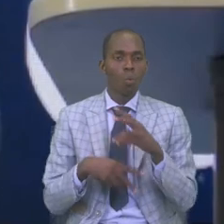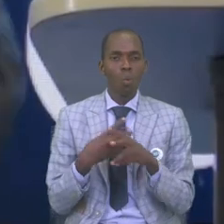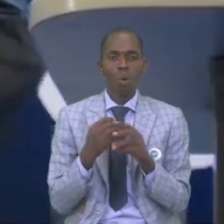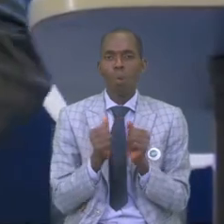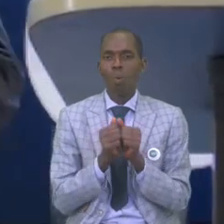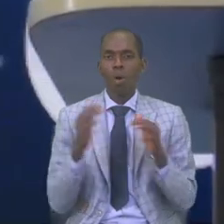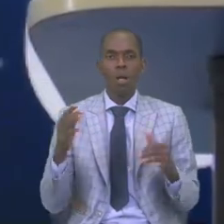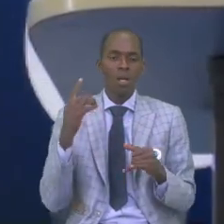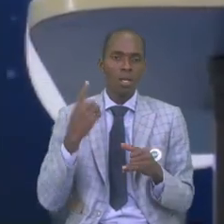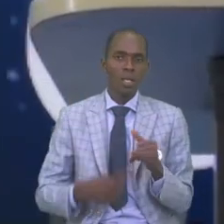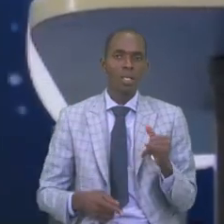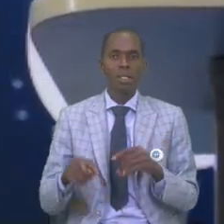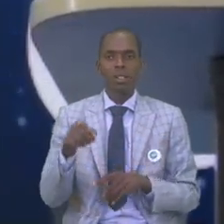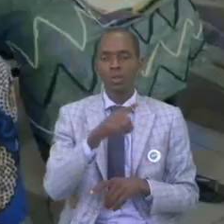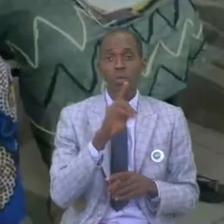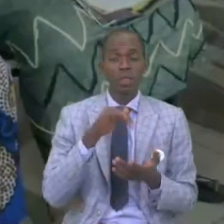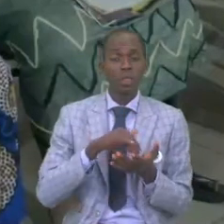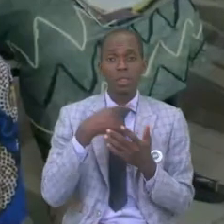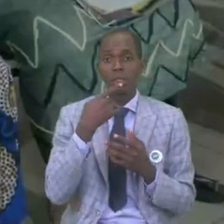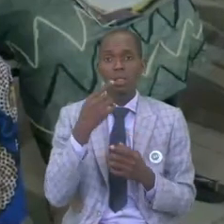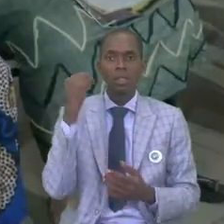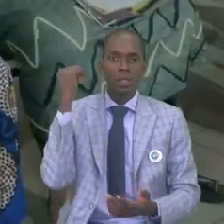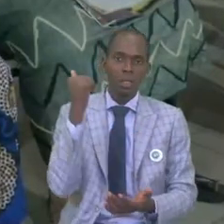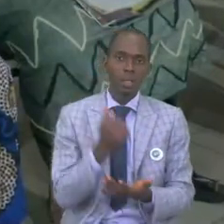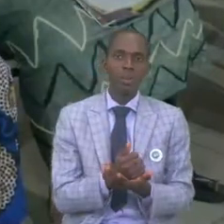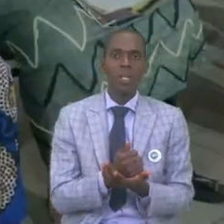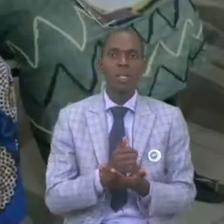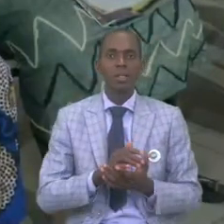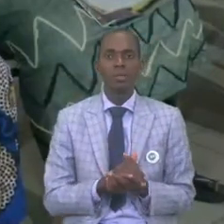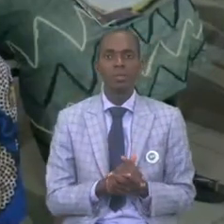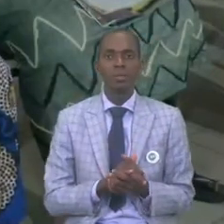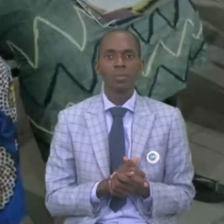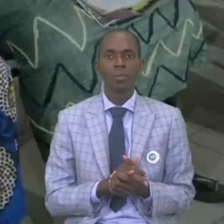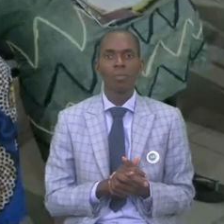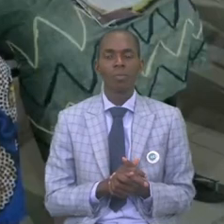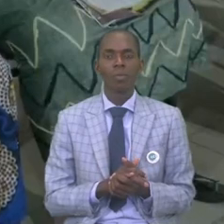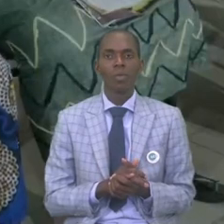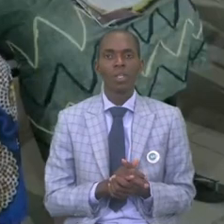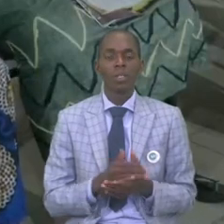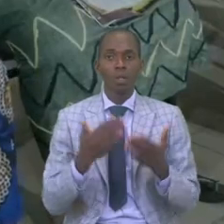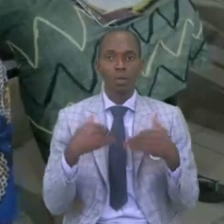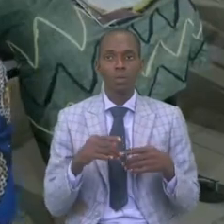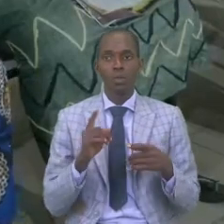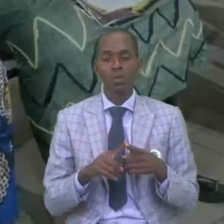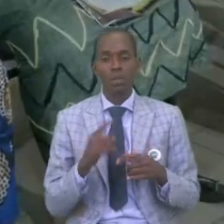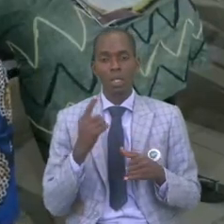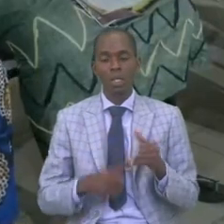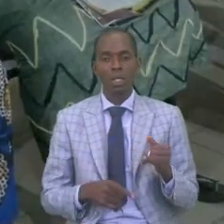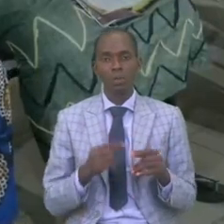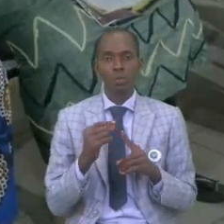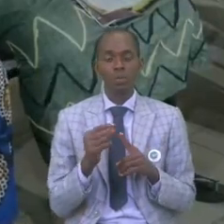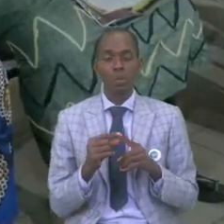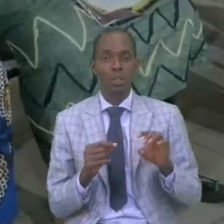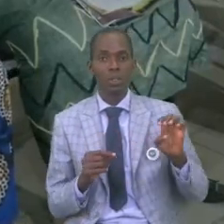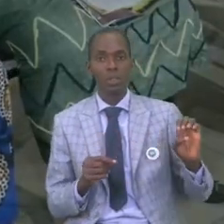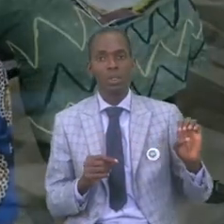without end. And the people of God shout, amen. Amen. We're coming to the last letter there. H for